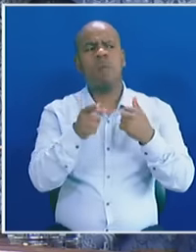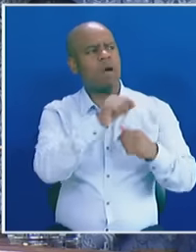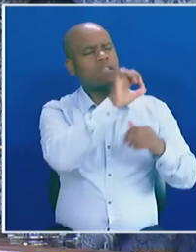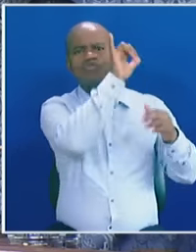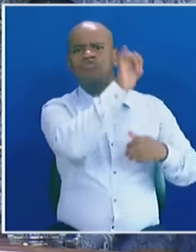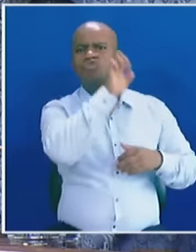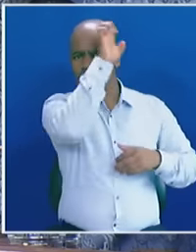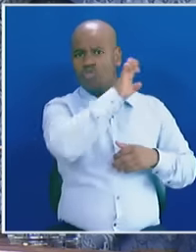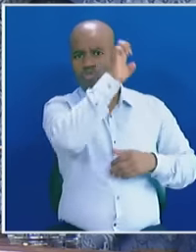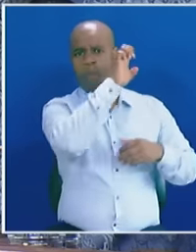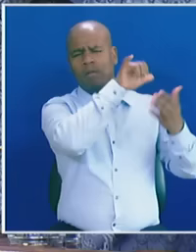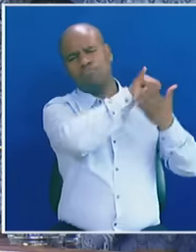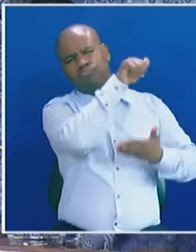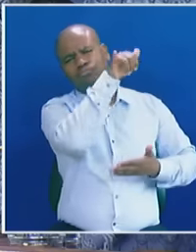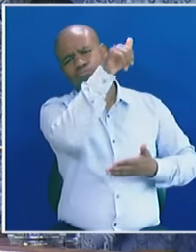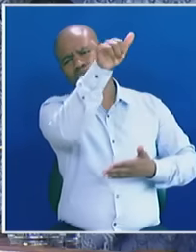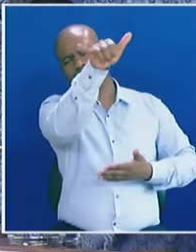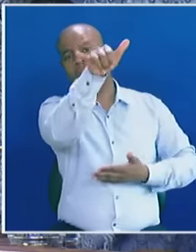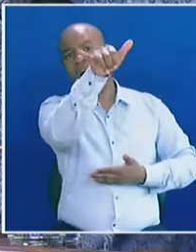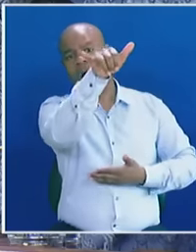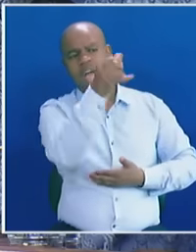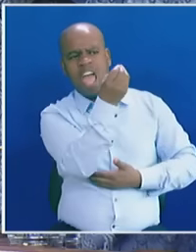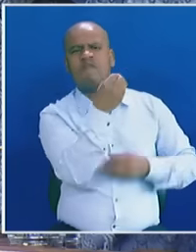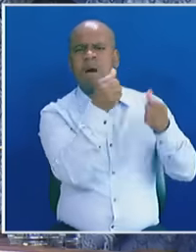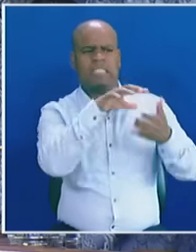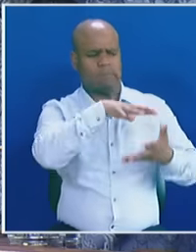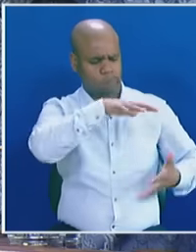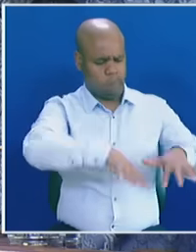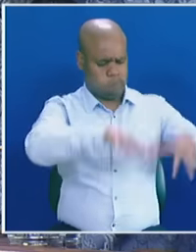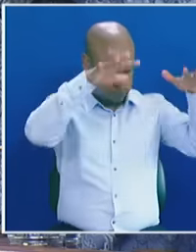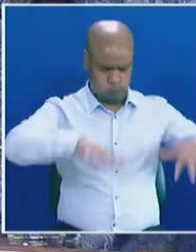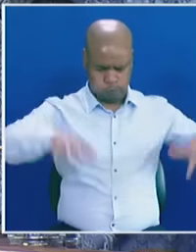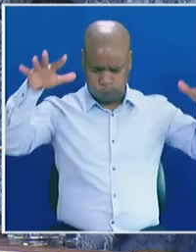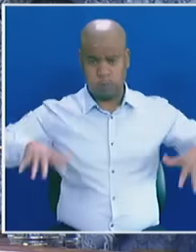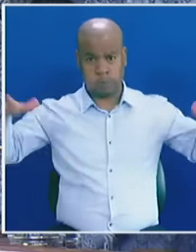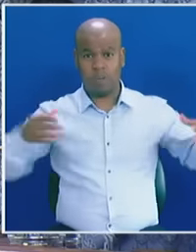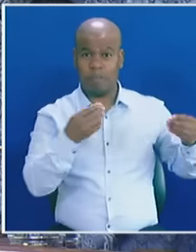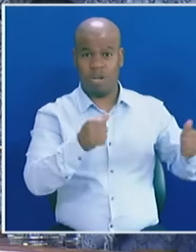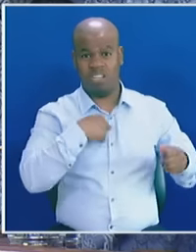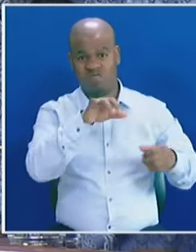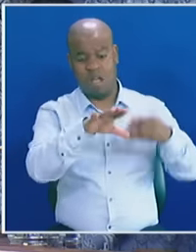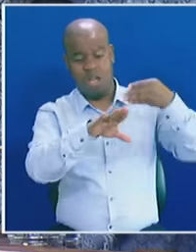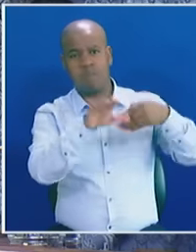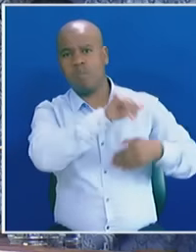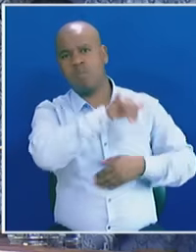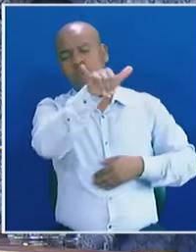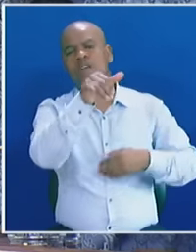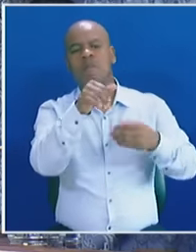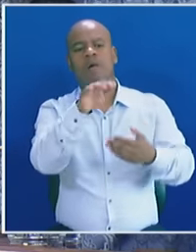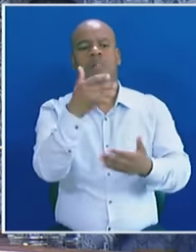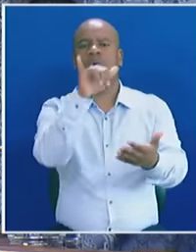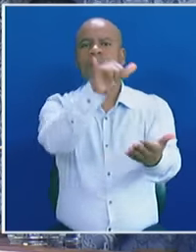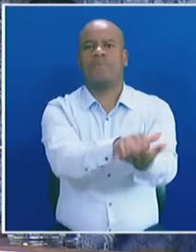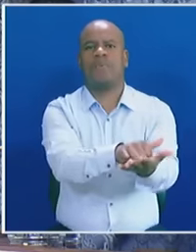country ended up landing in one of our neighboring African countries and was found to be carrying the body